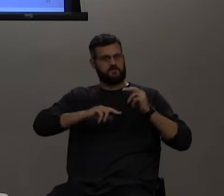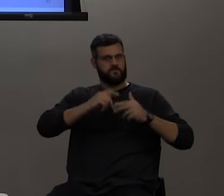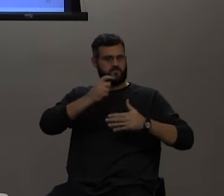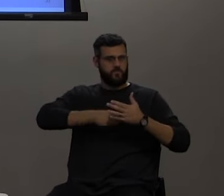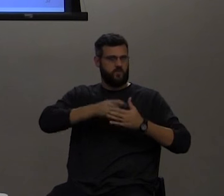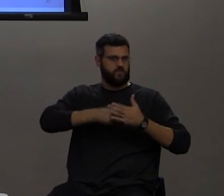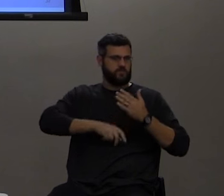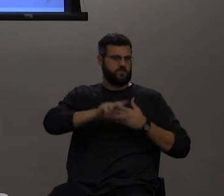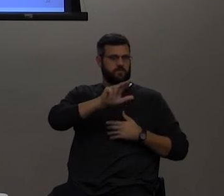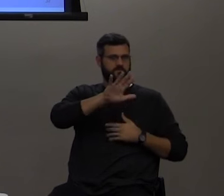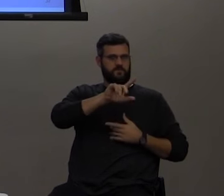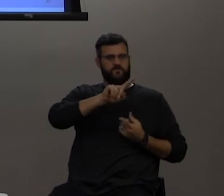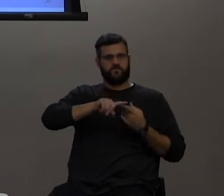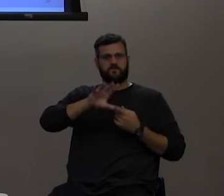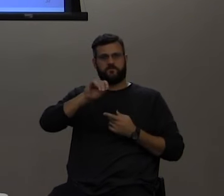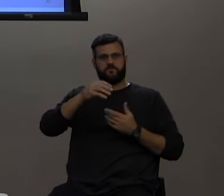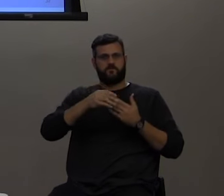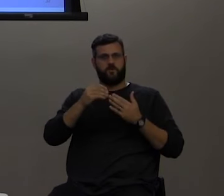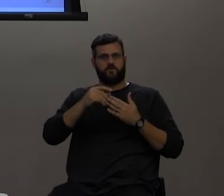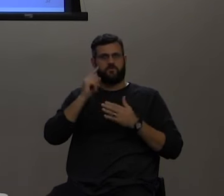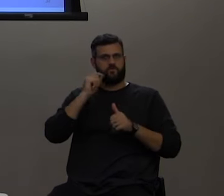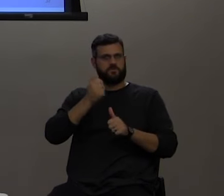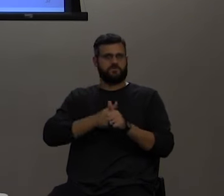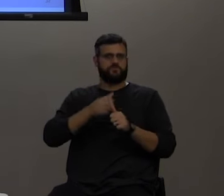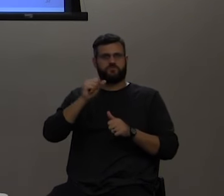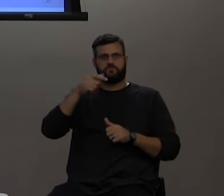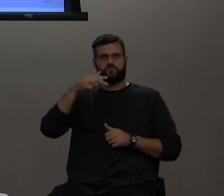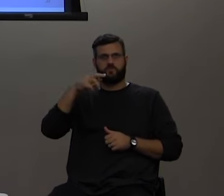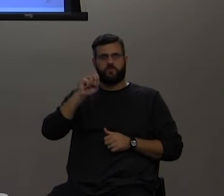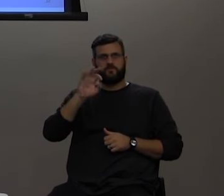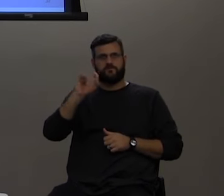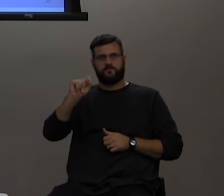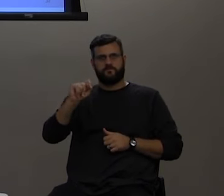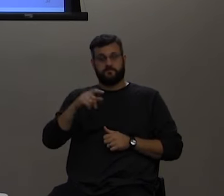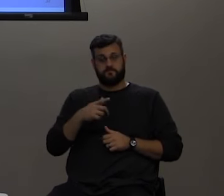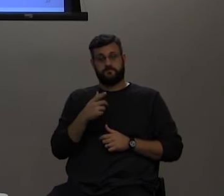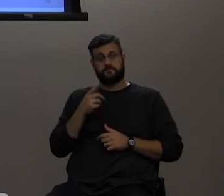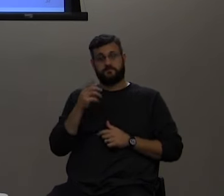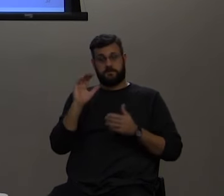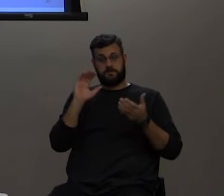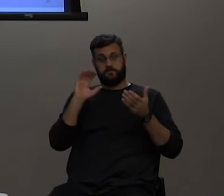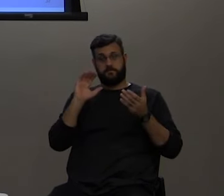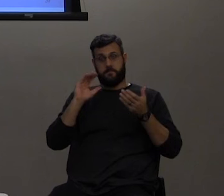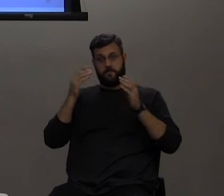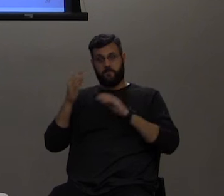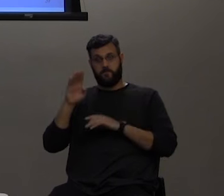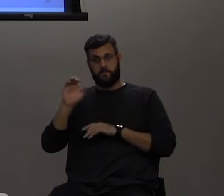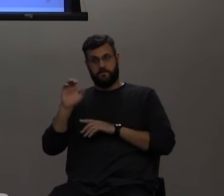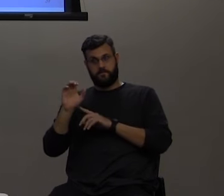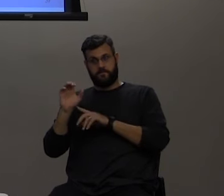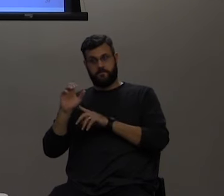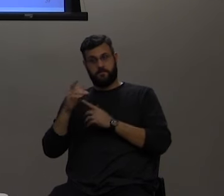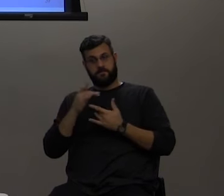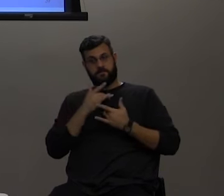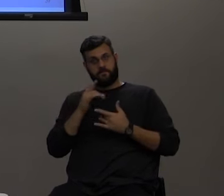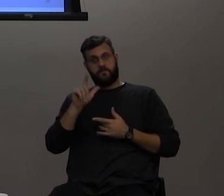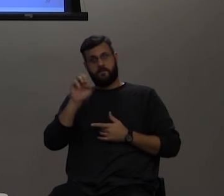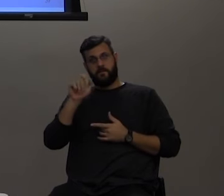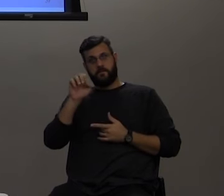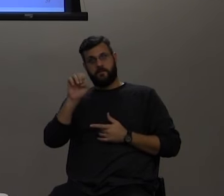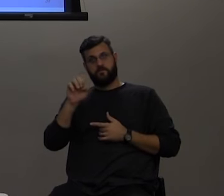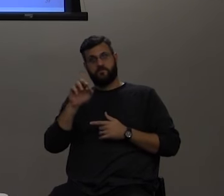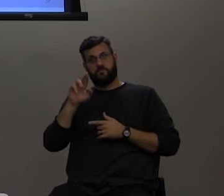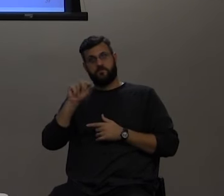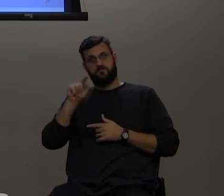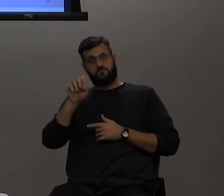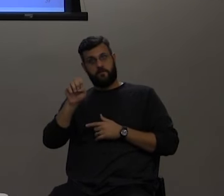between $35 and $50 a square foot. So that when that's compared to Boyle County, the typical lease rates in